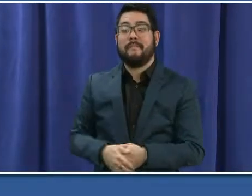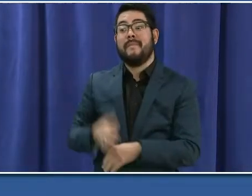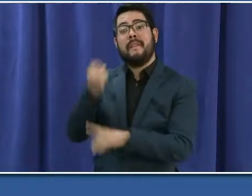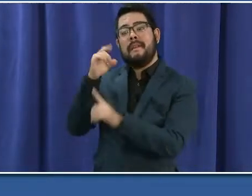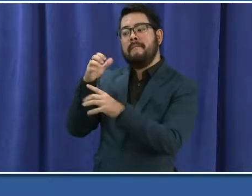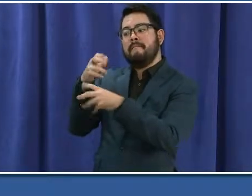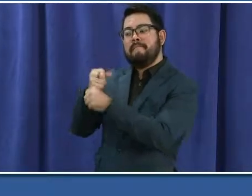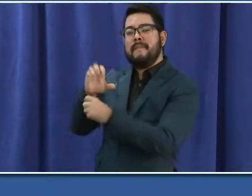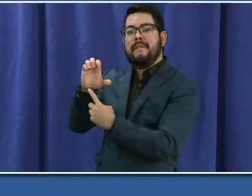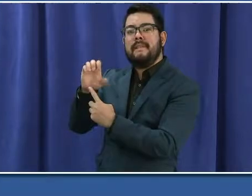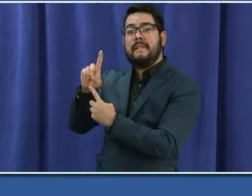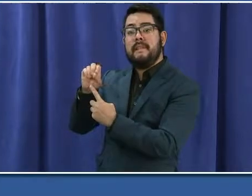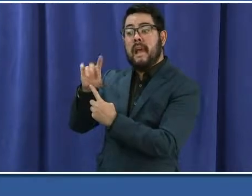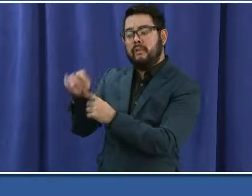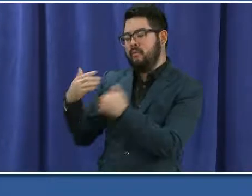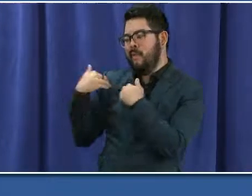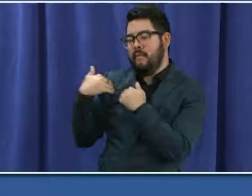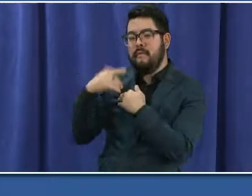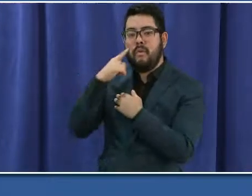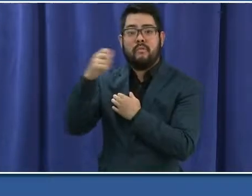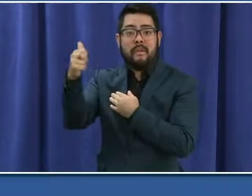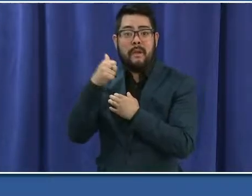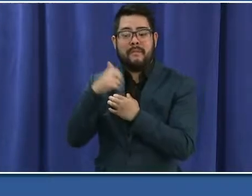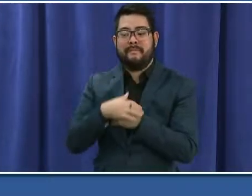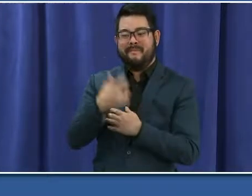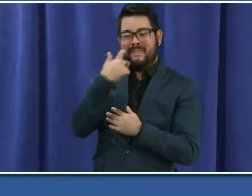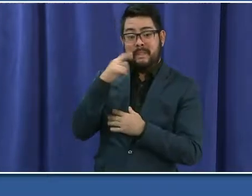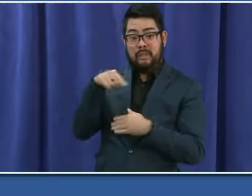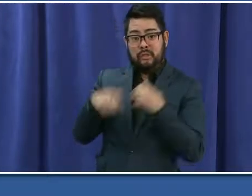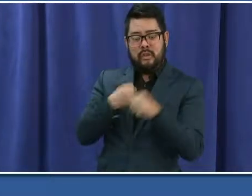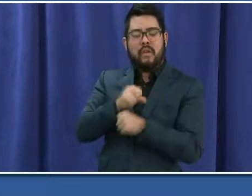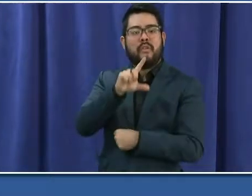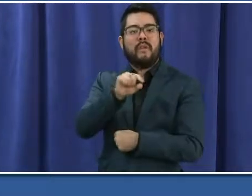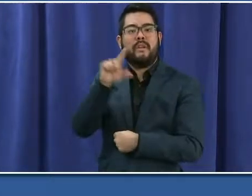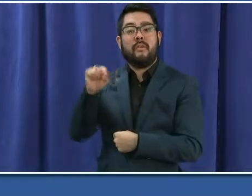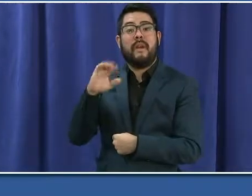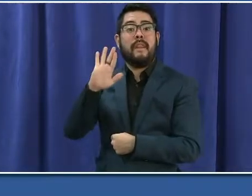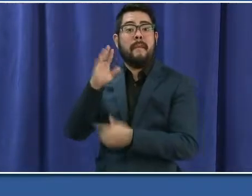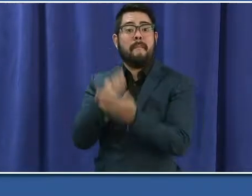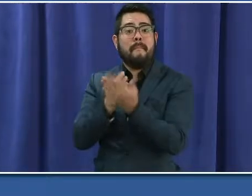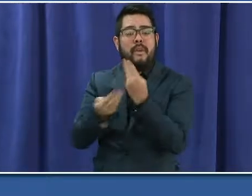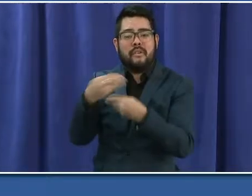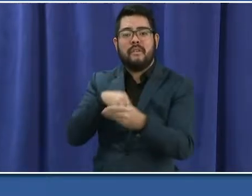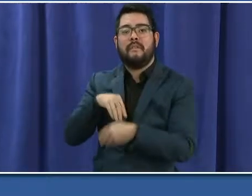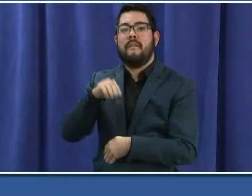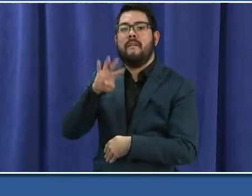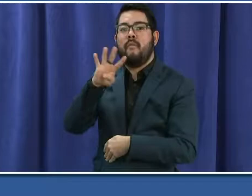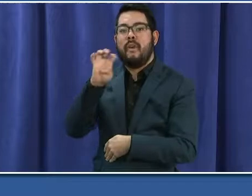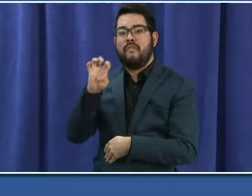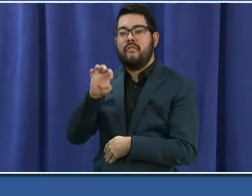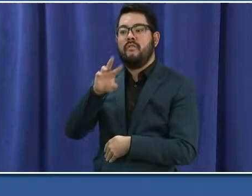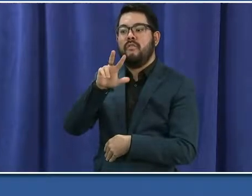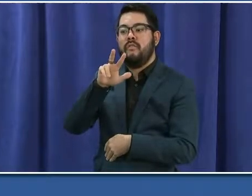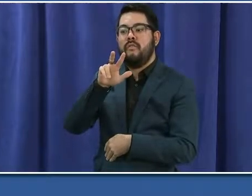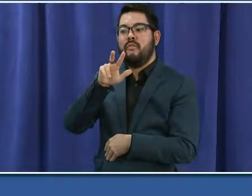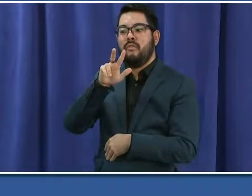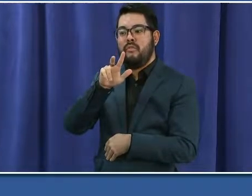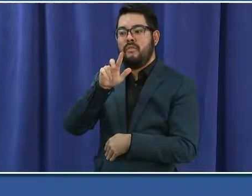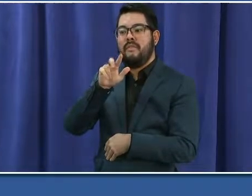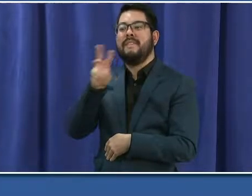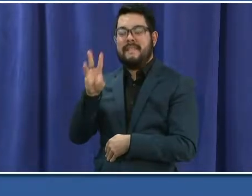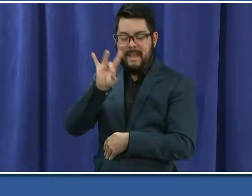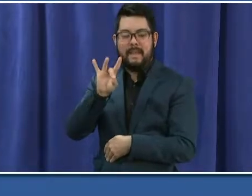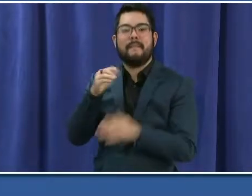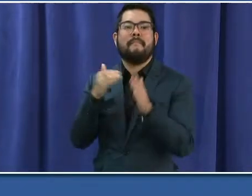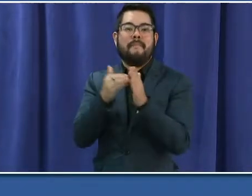transportation infrastructure. In 2020, CDOT's budget was nearly $468 million, primarily